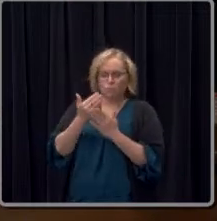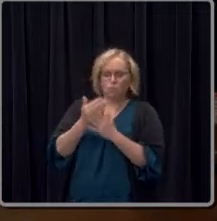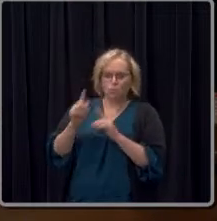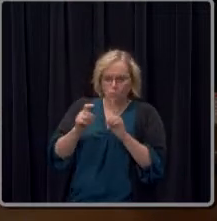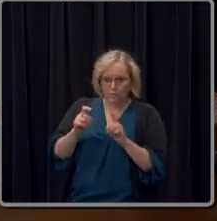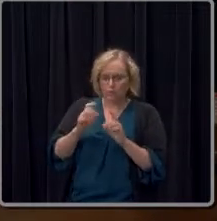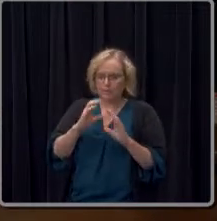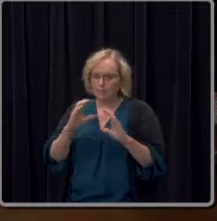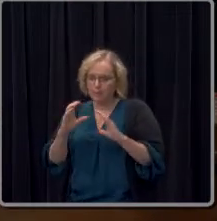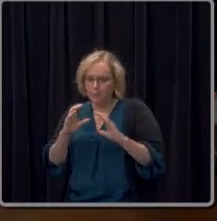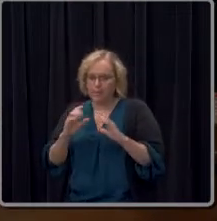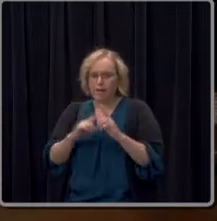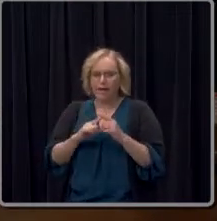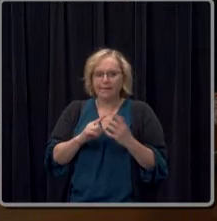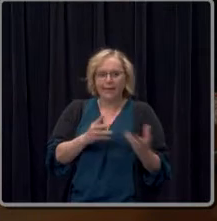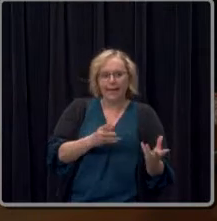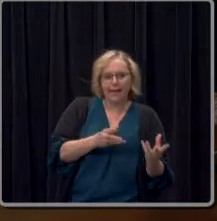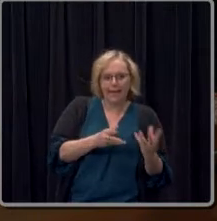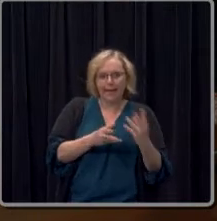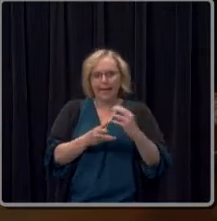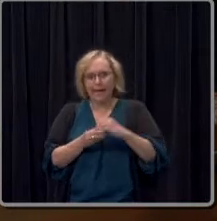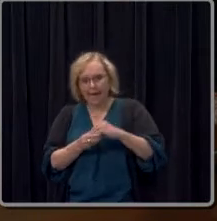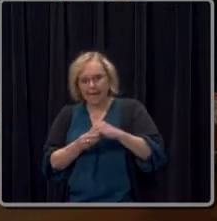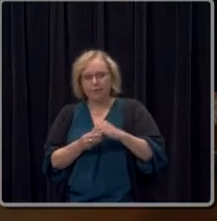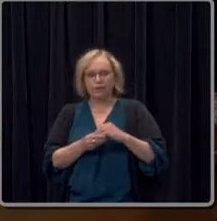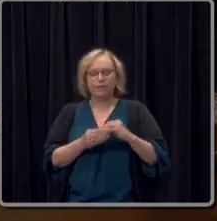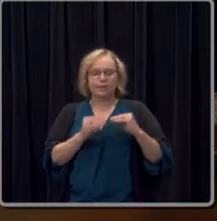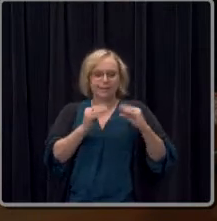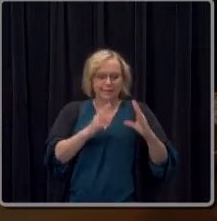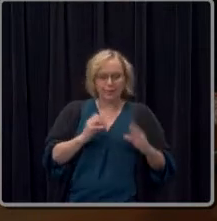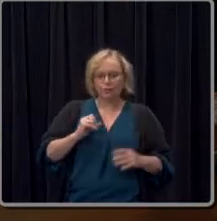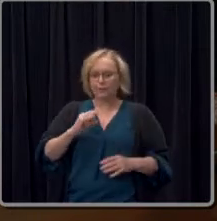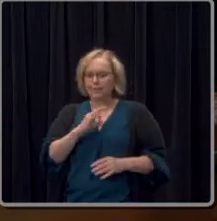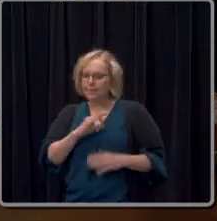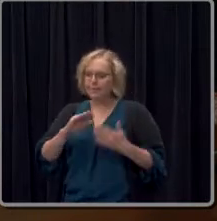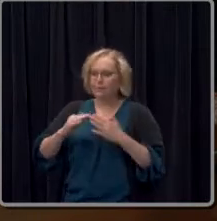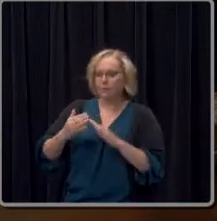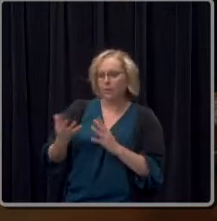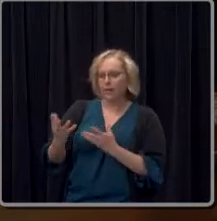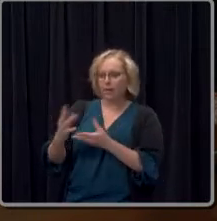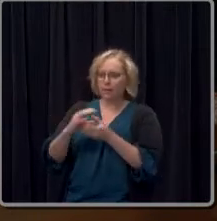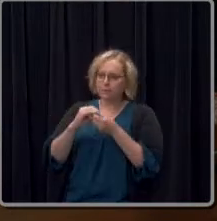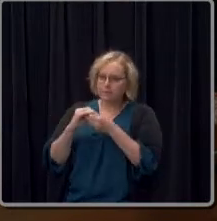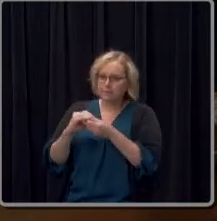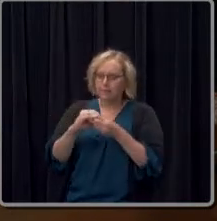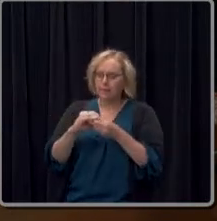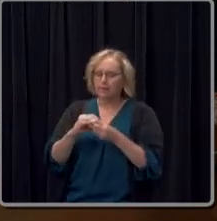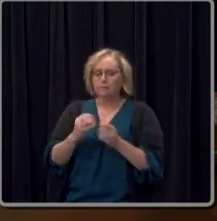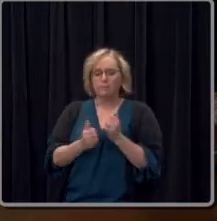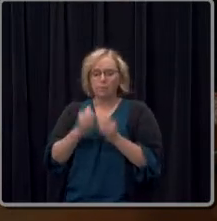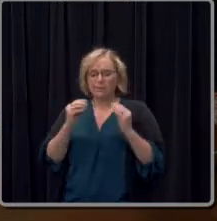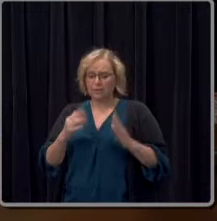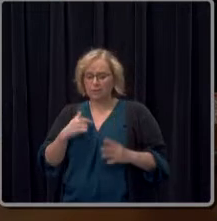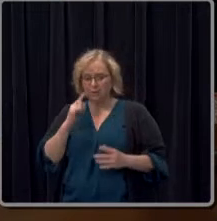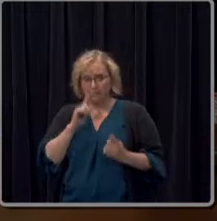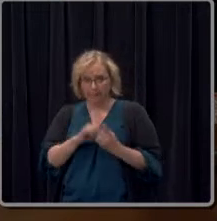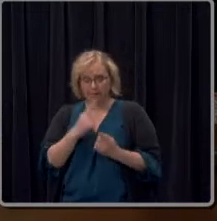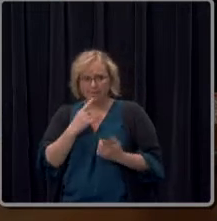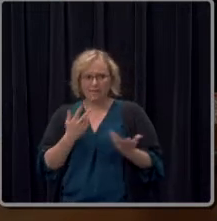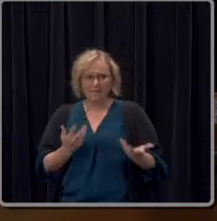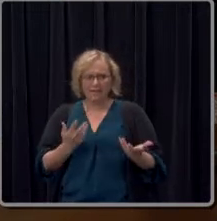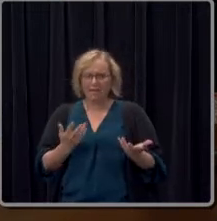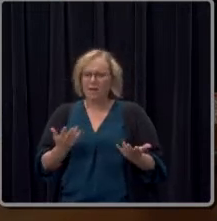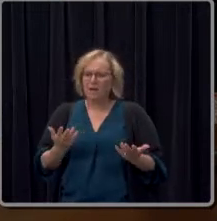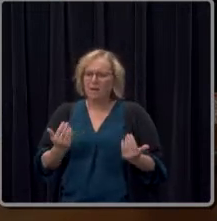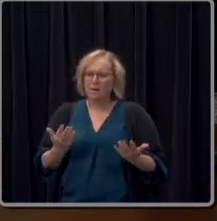staff and our community. Because I truly believe that most of them, that like the teachers I've met have said, look, just tell us what we have and